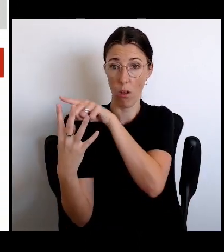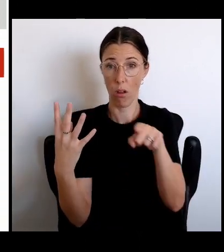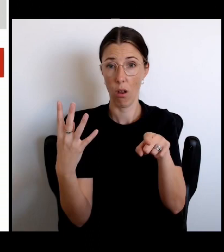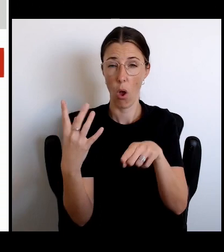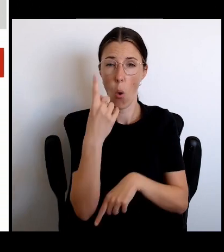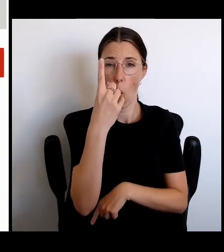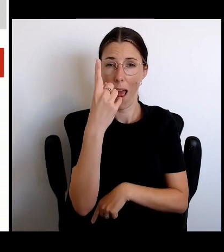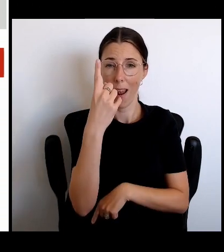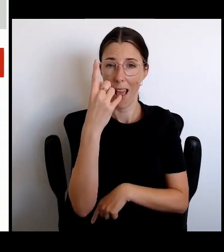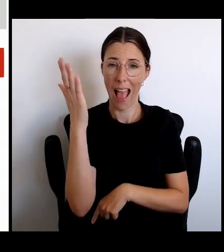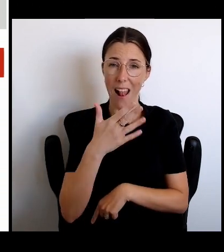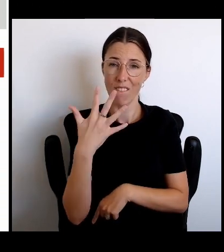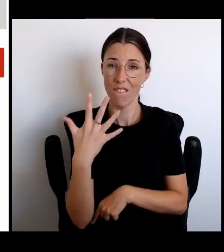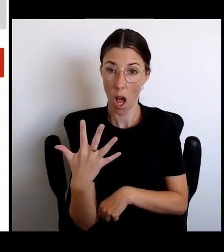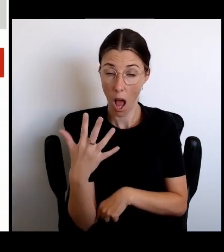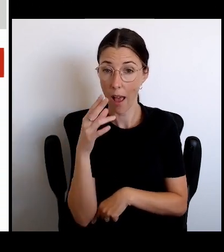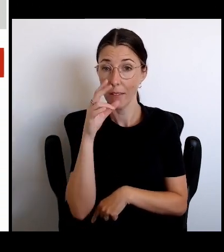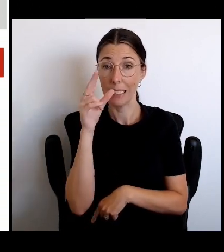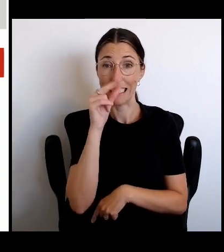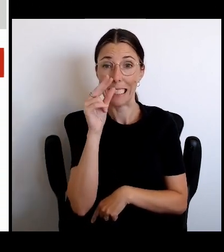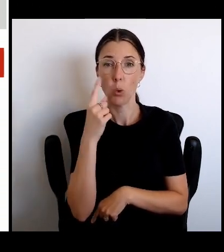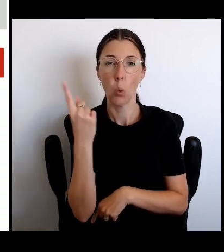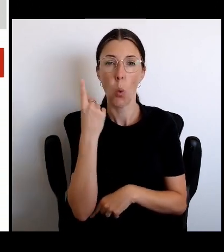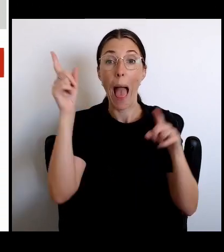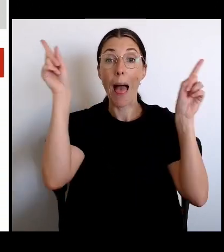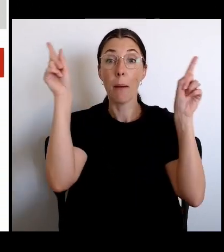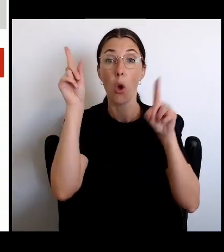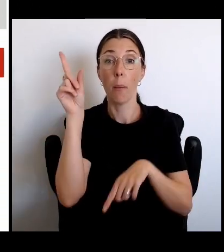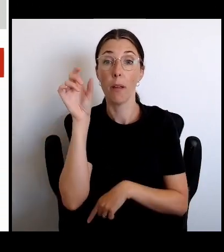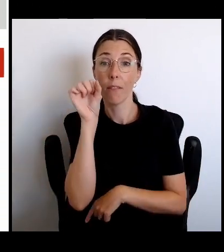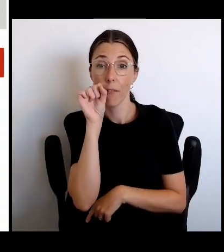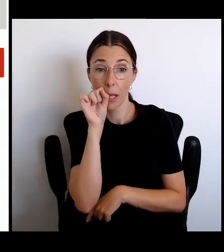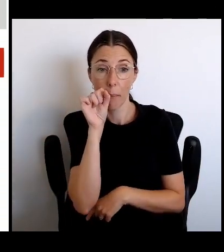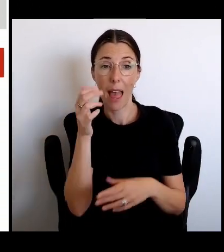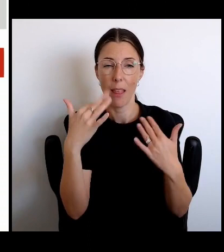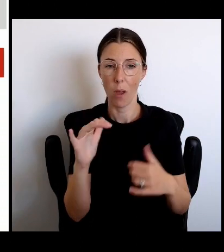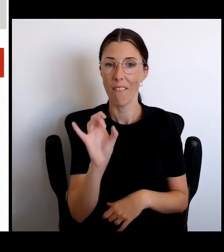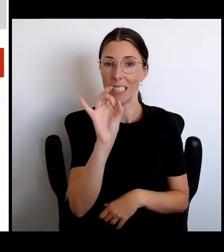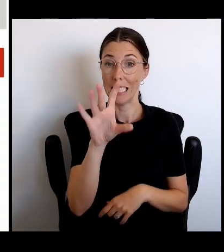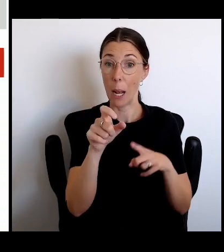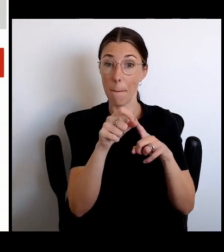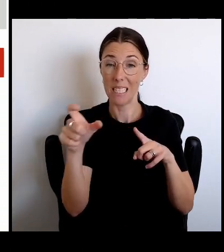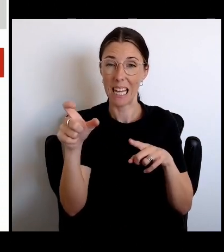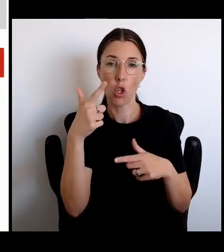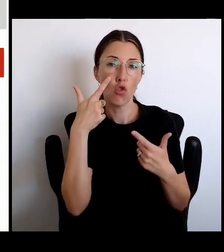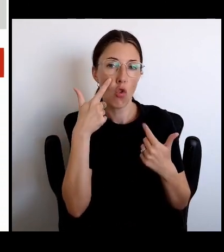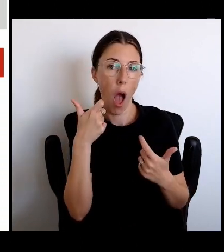are currently vaping. And then we have 10% of trialists.